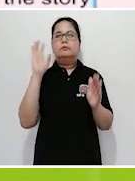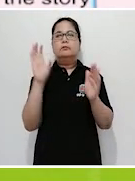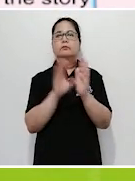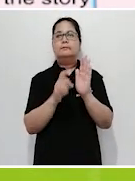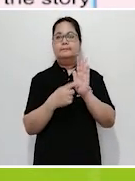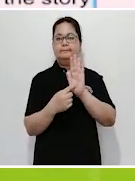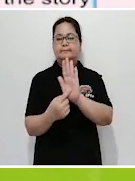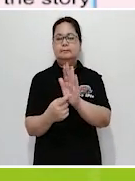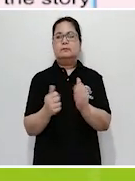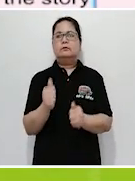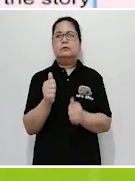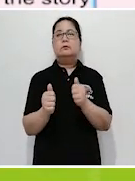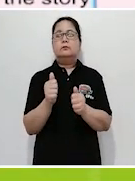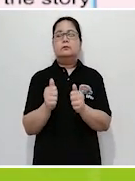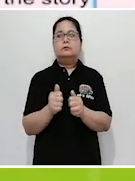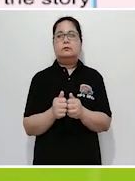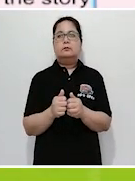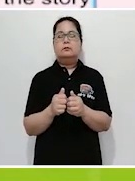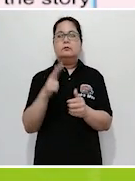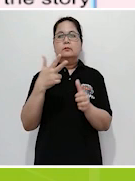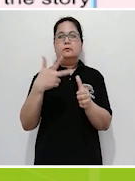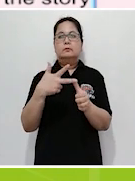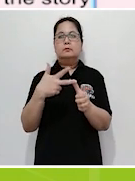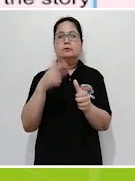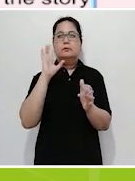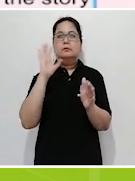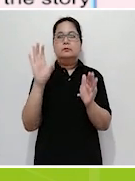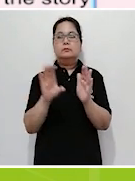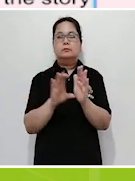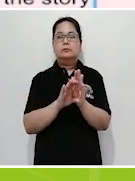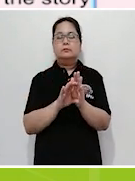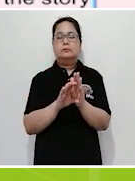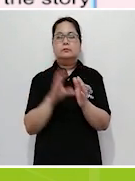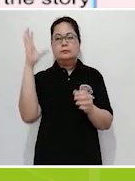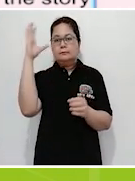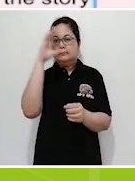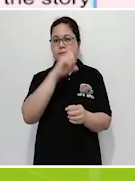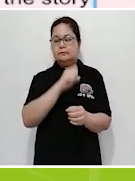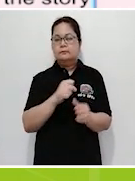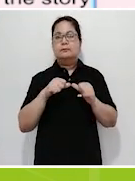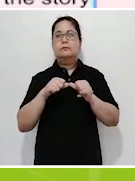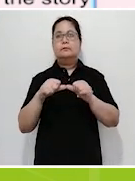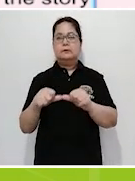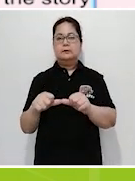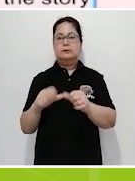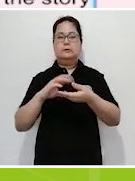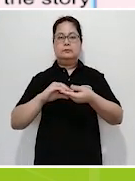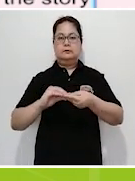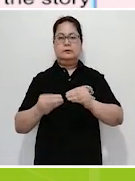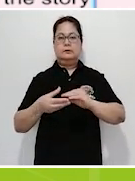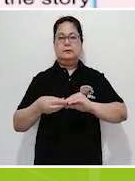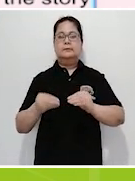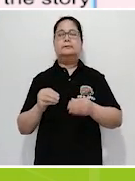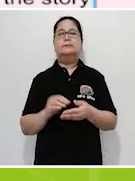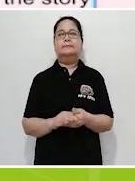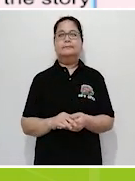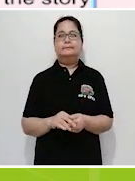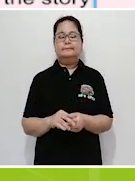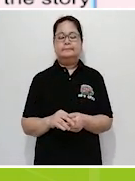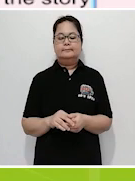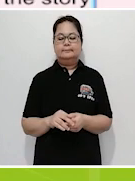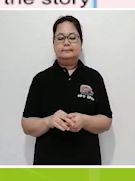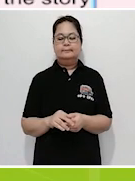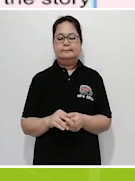From the set of pictures shown, which is going to be the third picture as we predict the continuation of